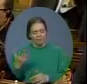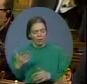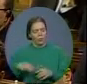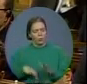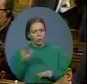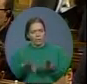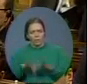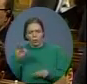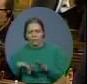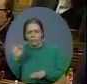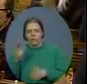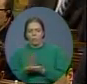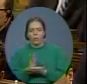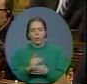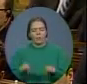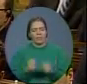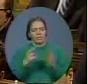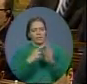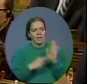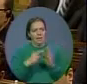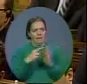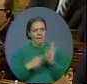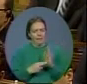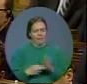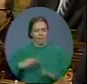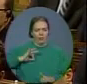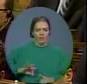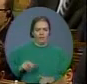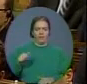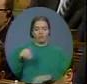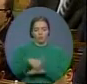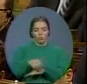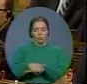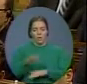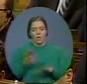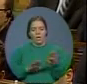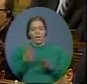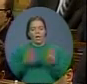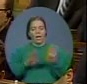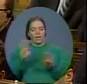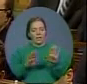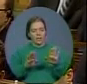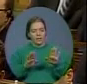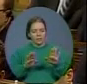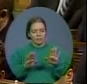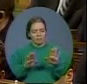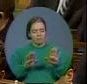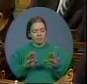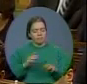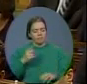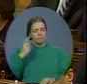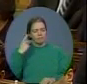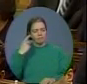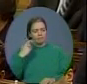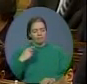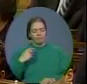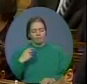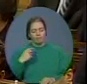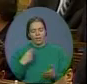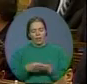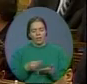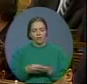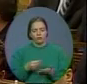Tonight, there's the fundraiser. The evening will include a live auction. You can bid on the following for the Liberal Party. Watch a live Canadians versus Senators hockey